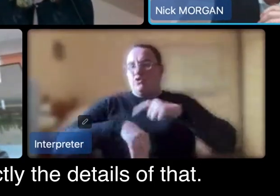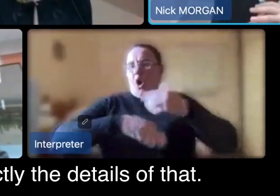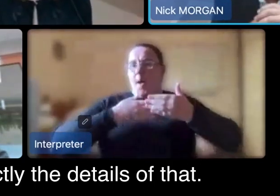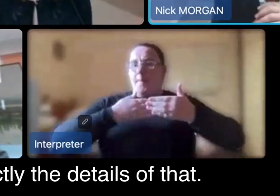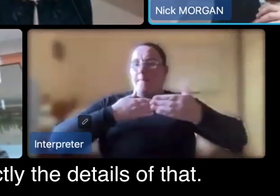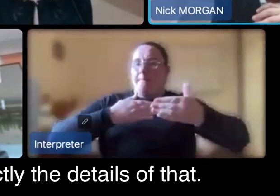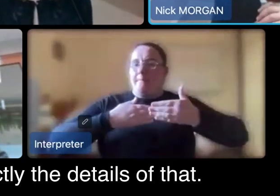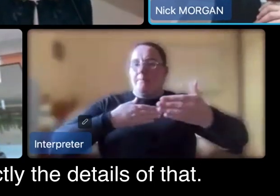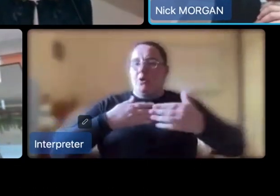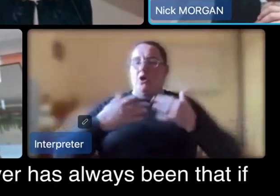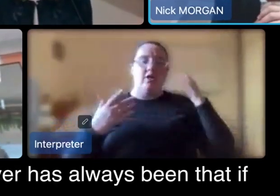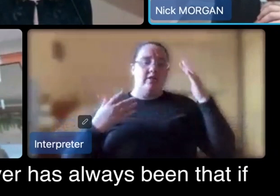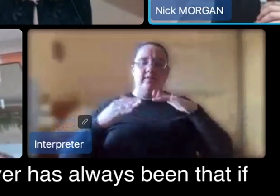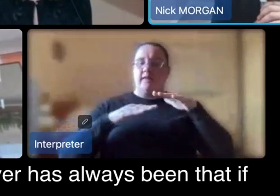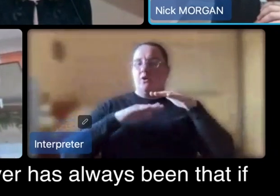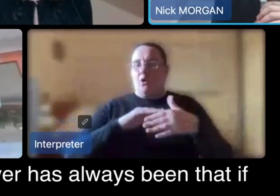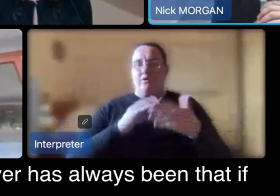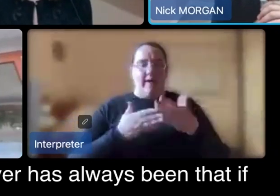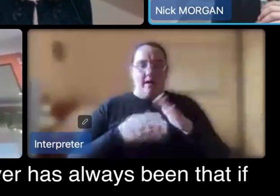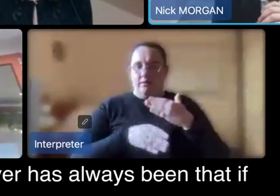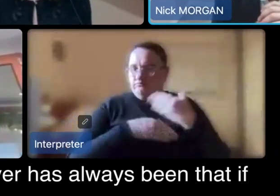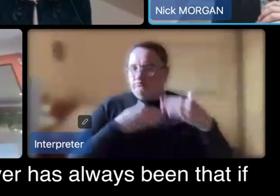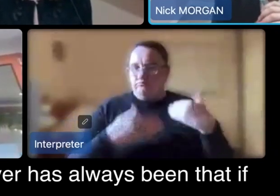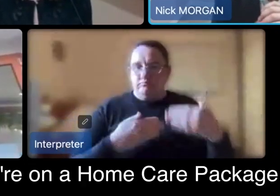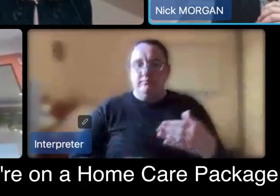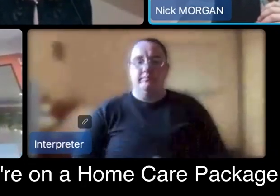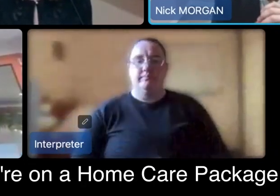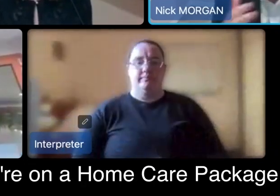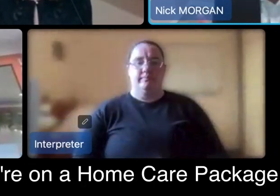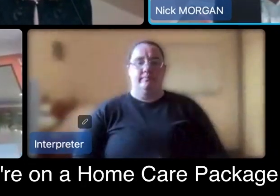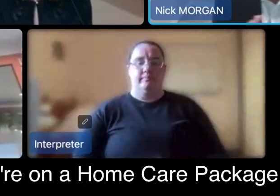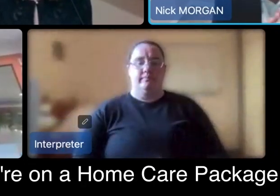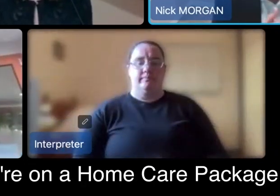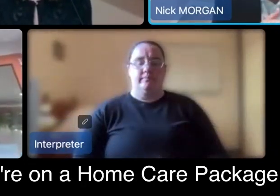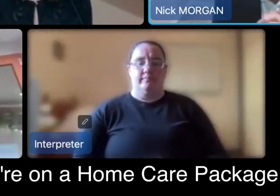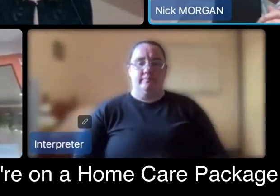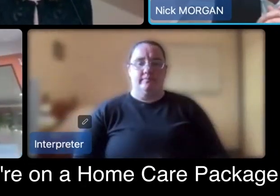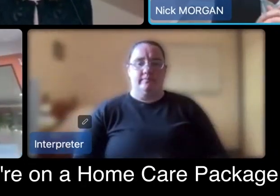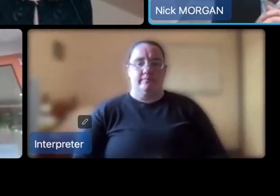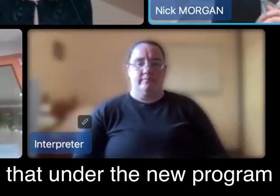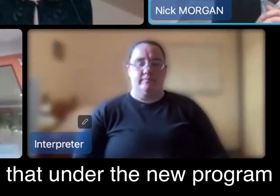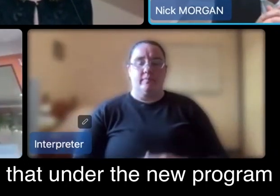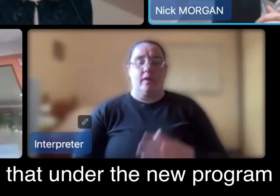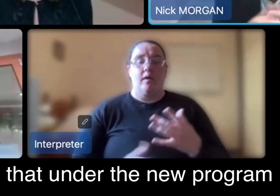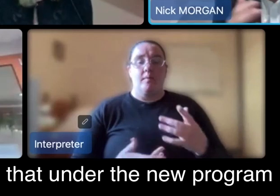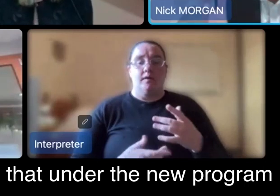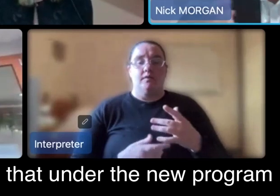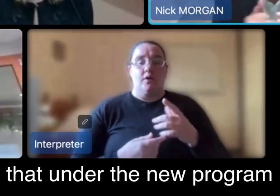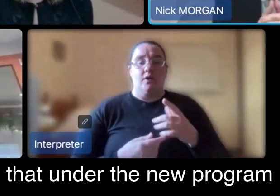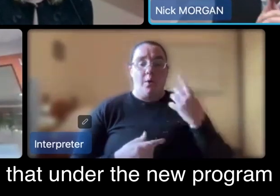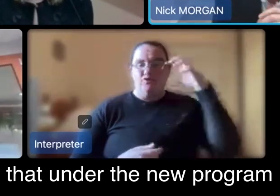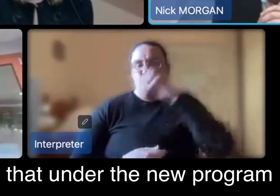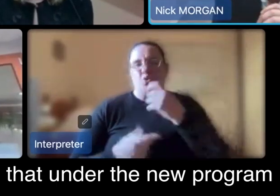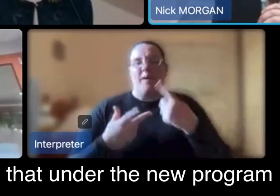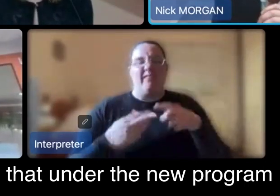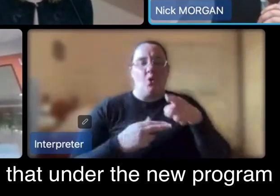details of that. Our assumption, however, has always been that if you're on a, let's say you're on a home care package level, whatever level